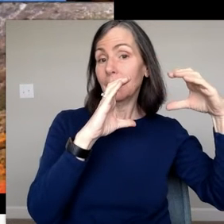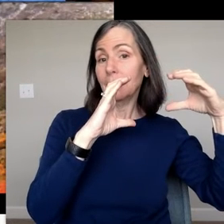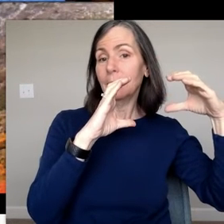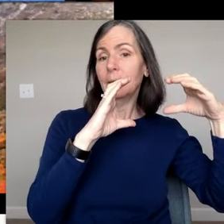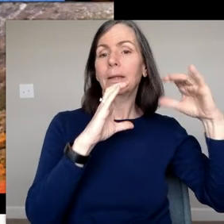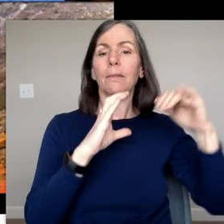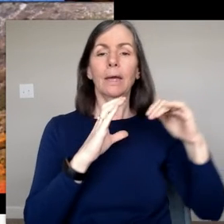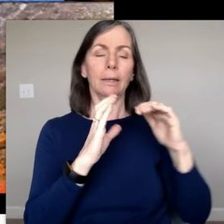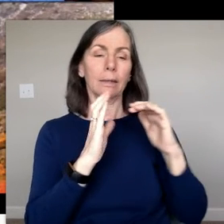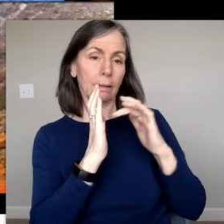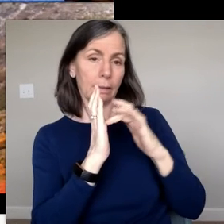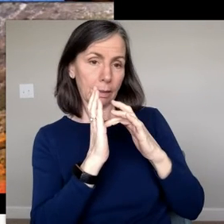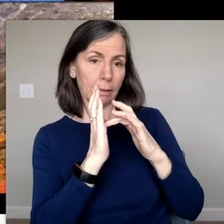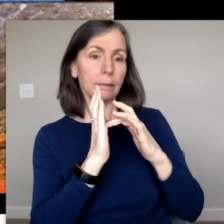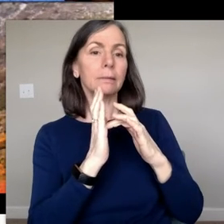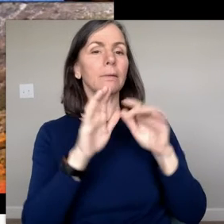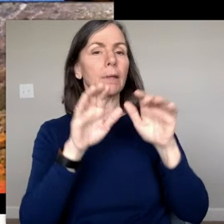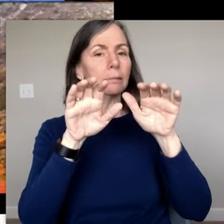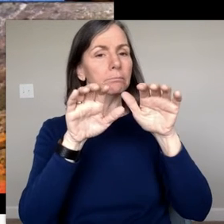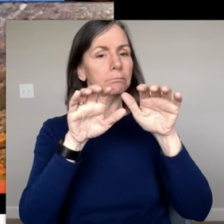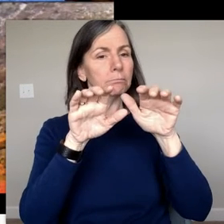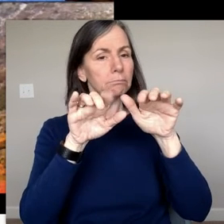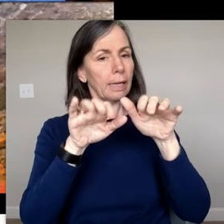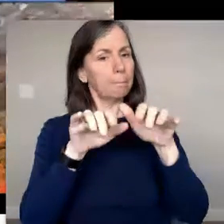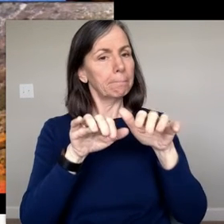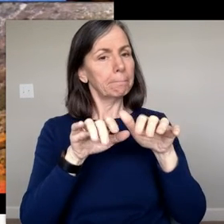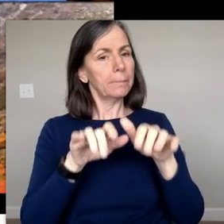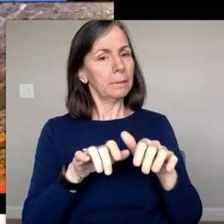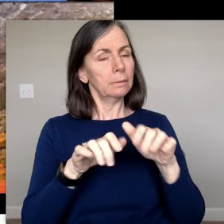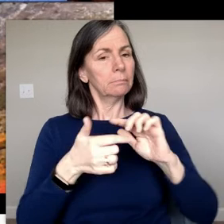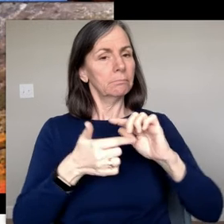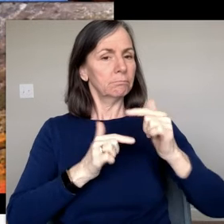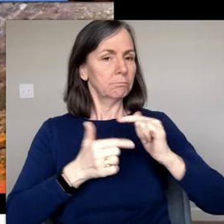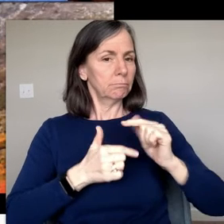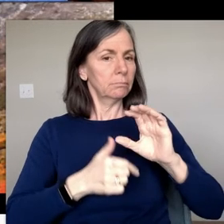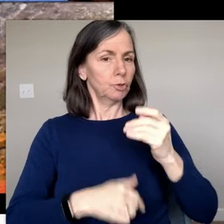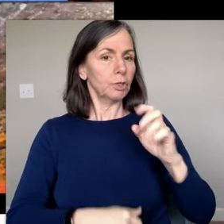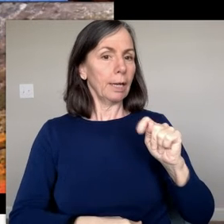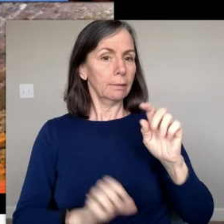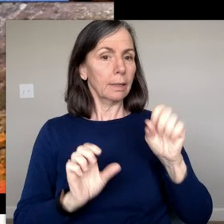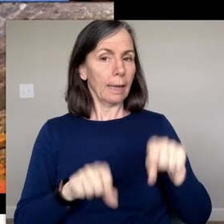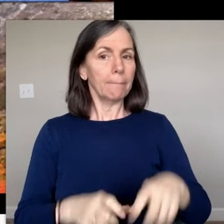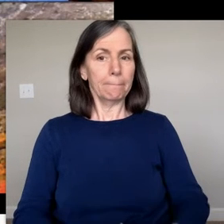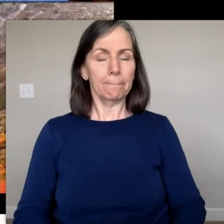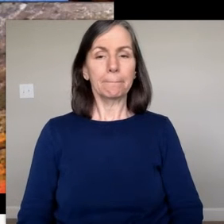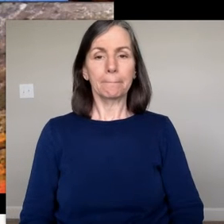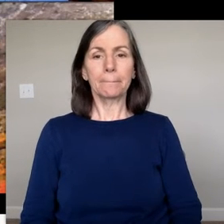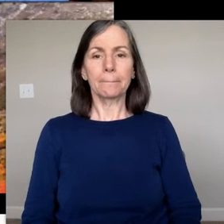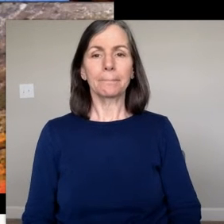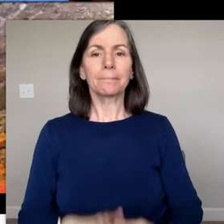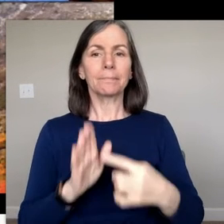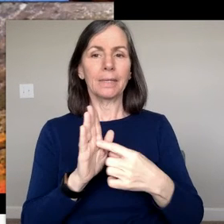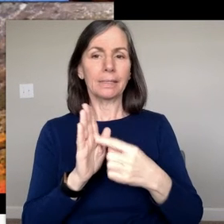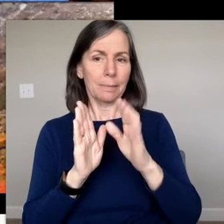And that will turn on chat for the video. So I could say, hello,